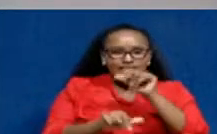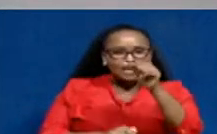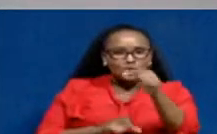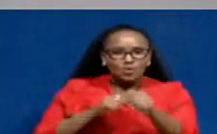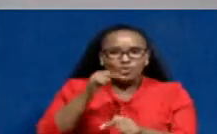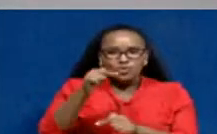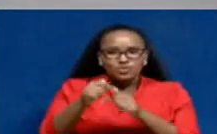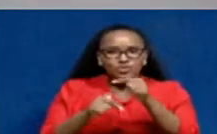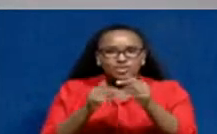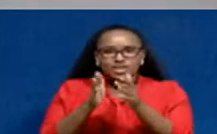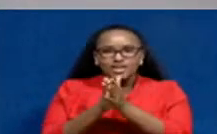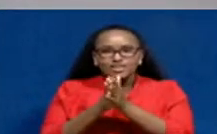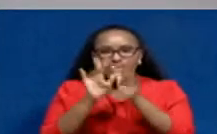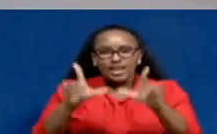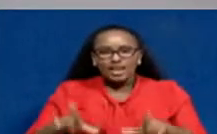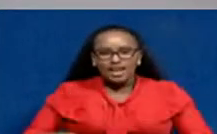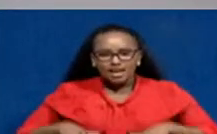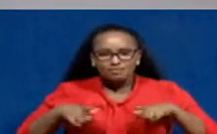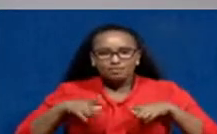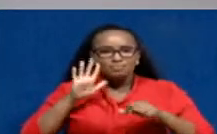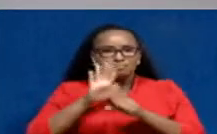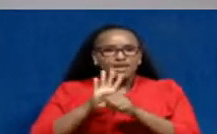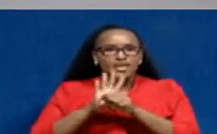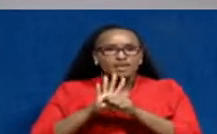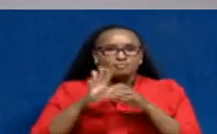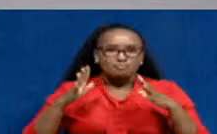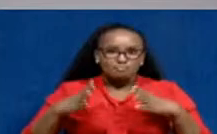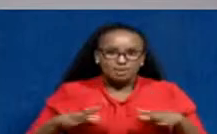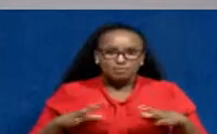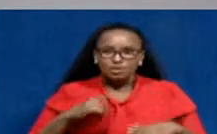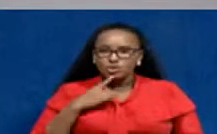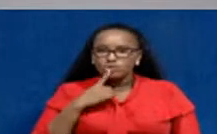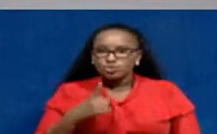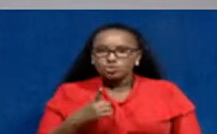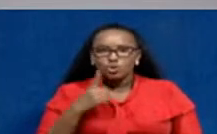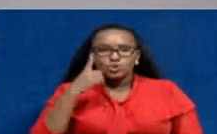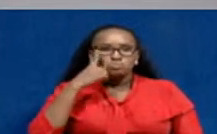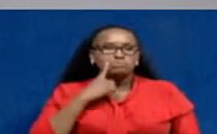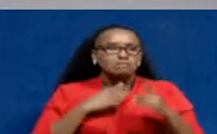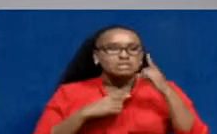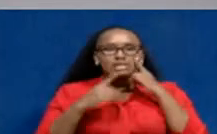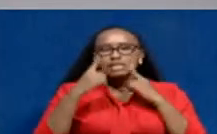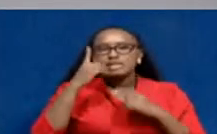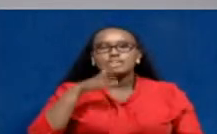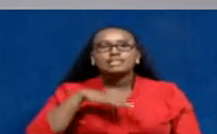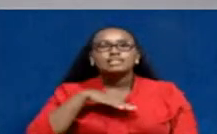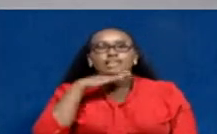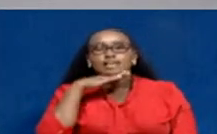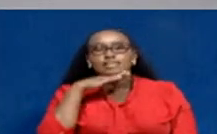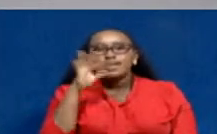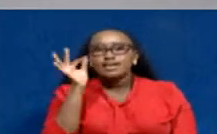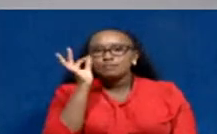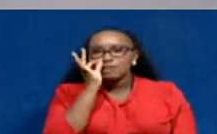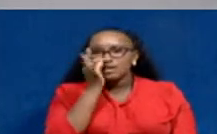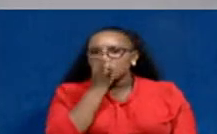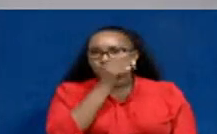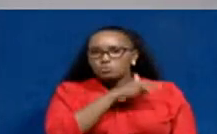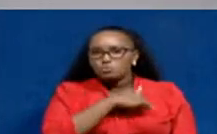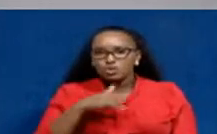continues in the lives of millions. Therefore, as we mourn his passing, we are